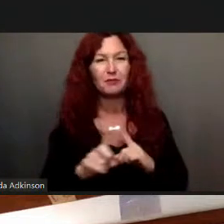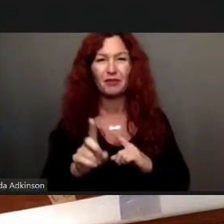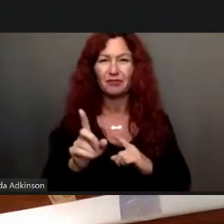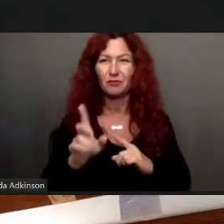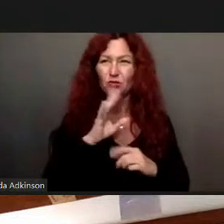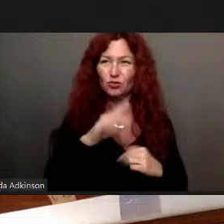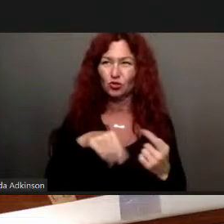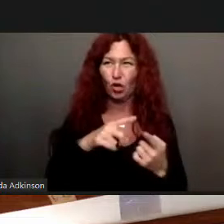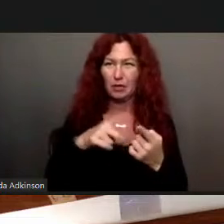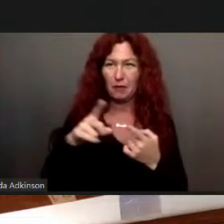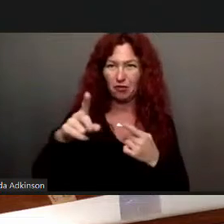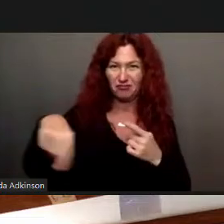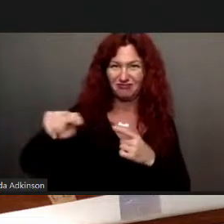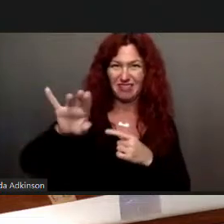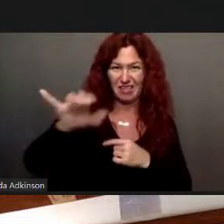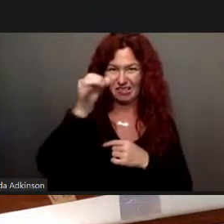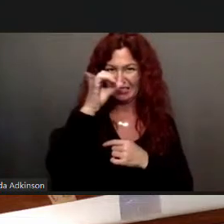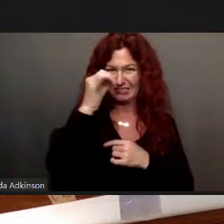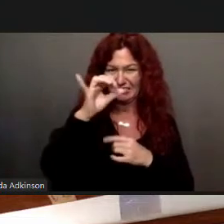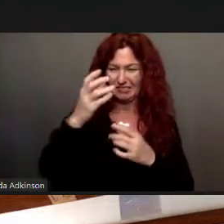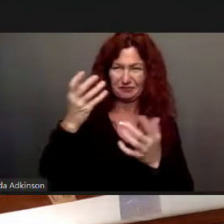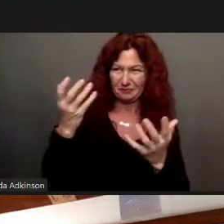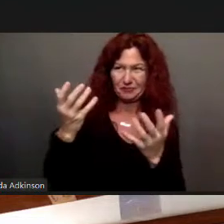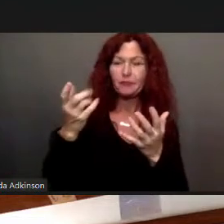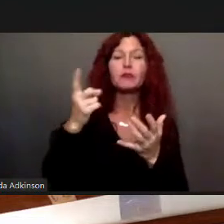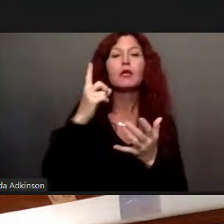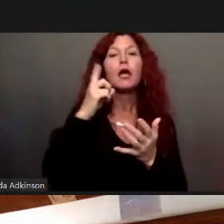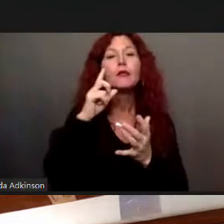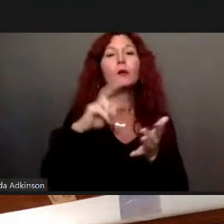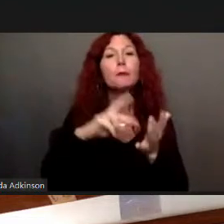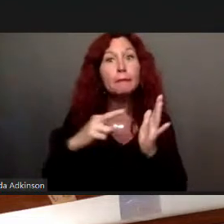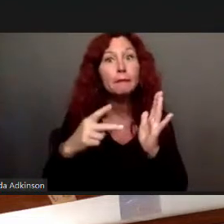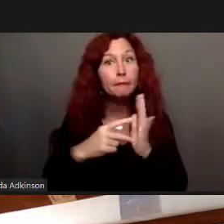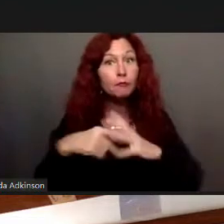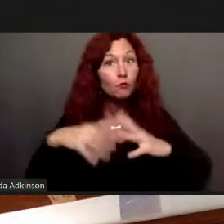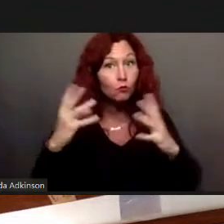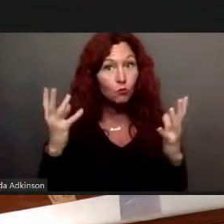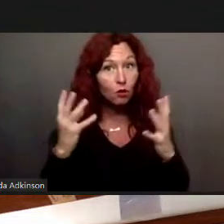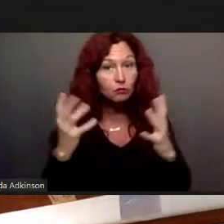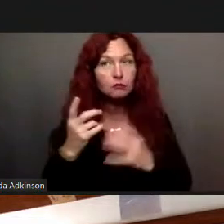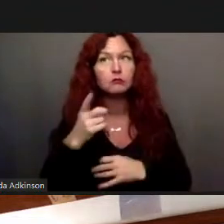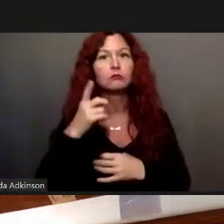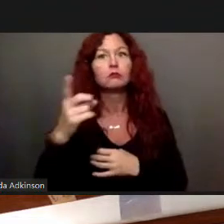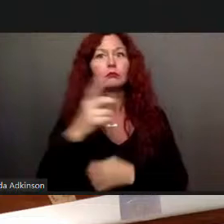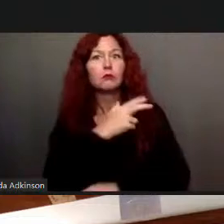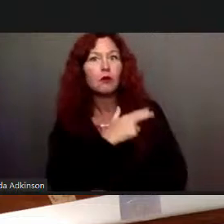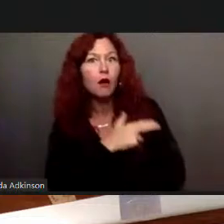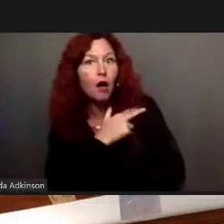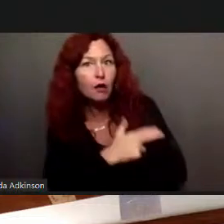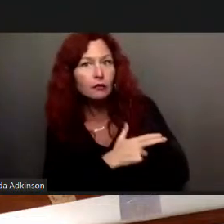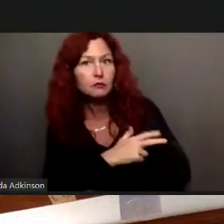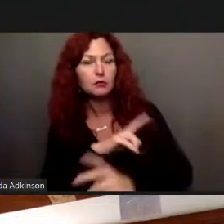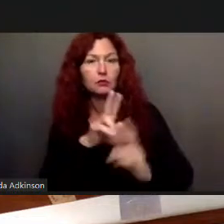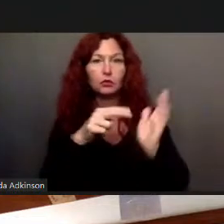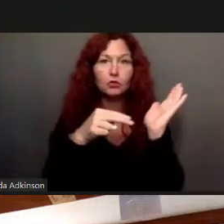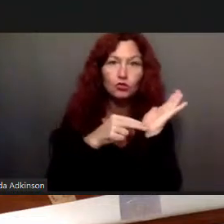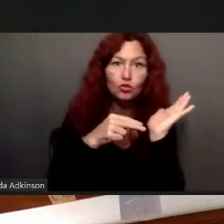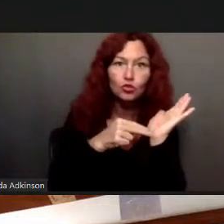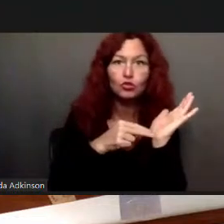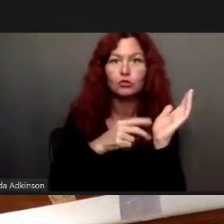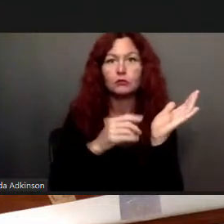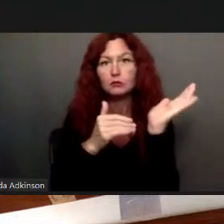better job in hospitals as physicians, nurses, and staff in caring for patients, so we're not